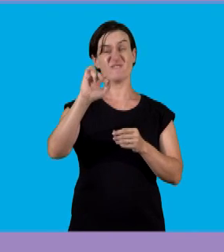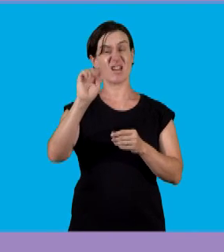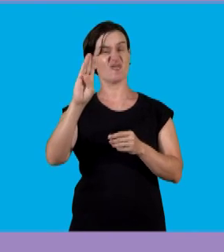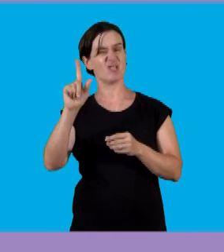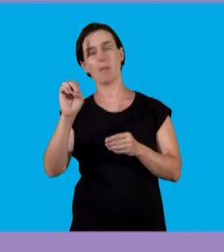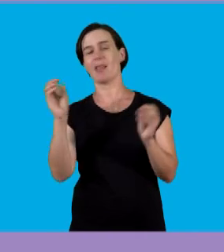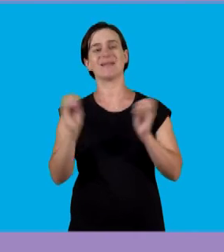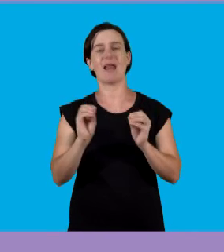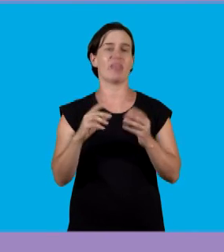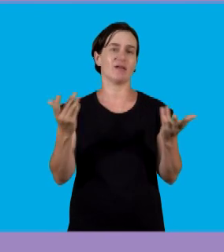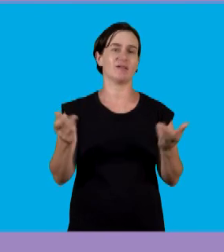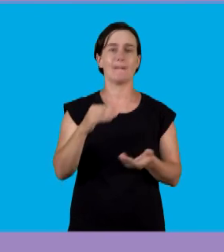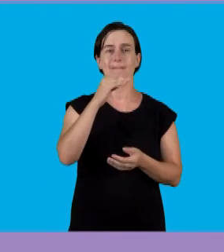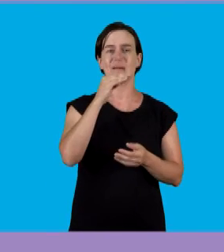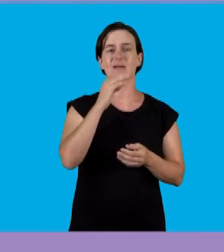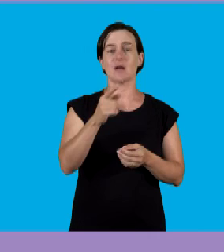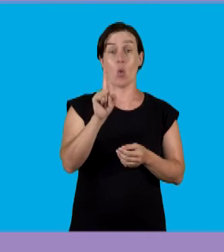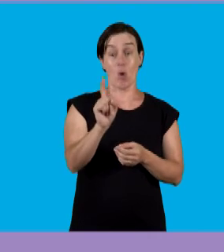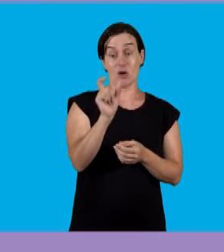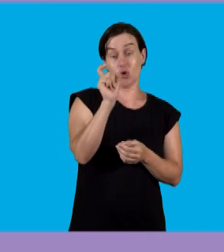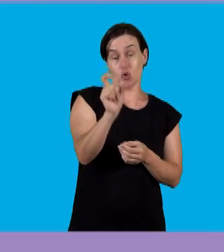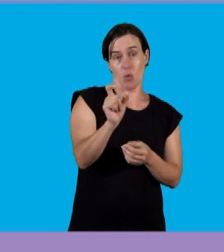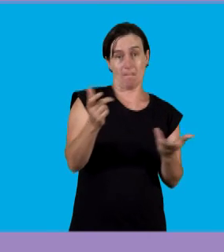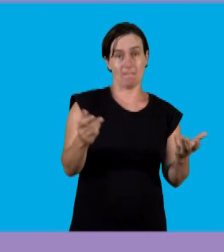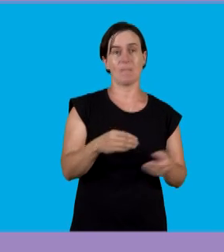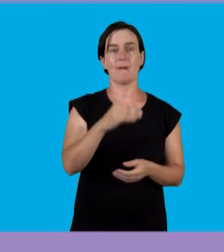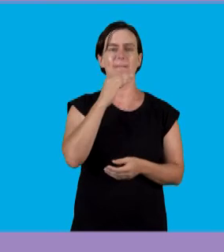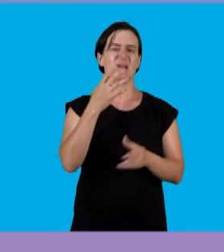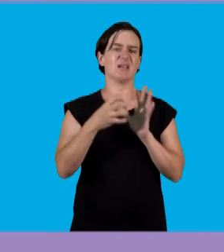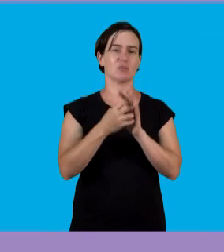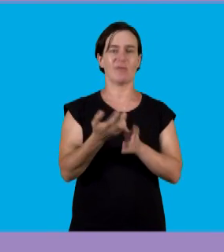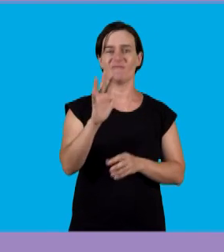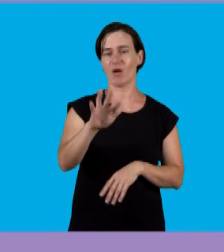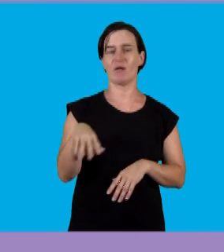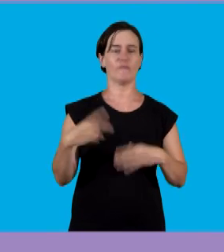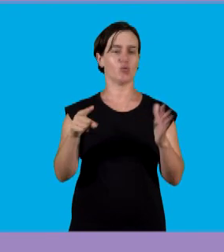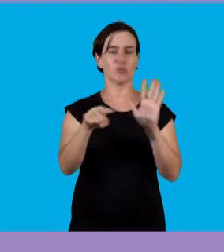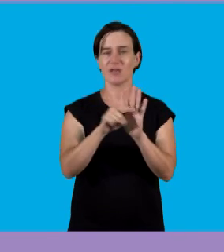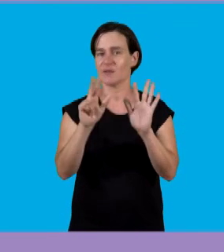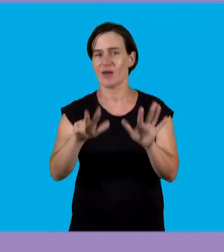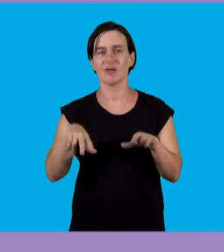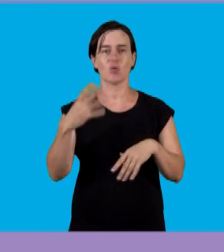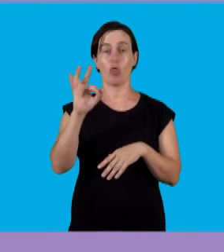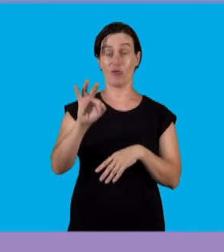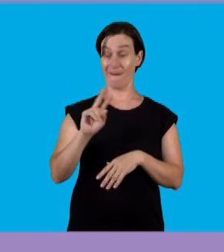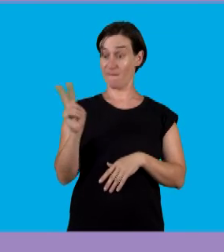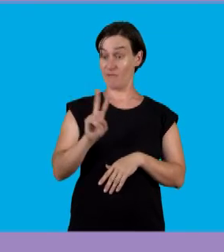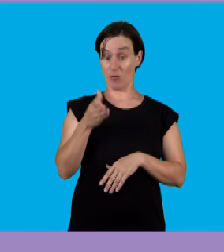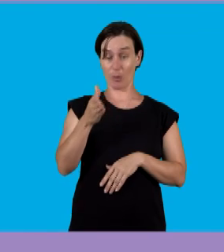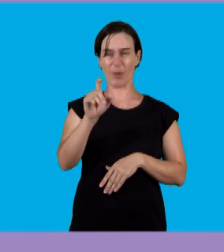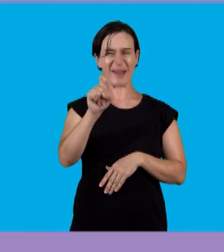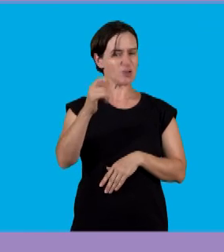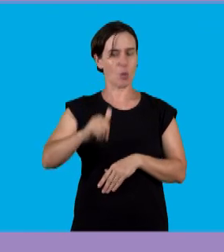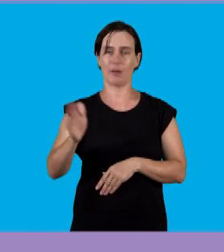a variable. So we are talking about a constant, and because it's one term, then it's a monomial. So for example, a